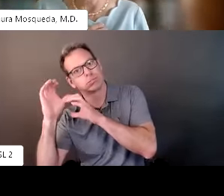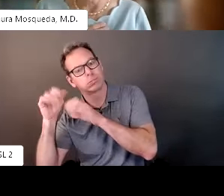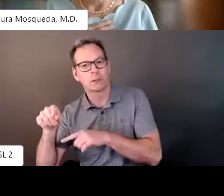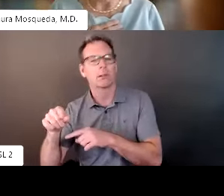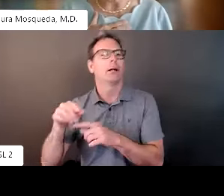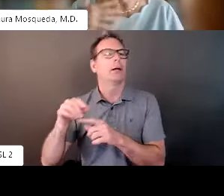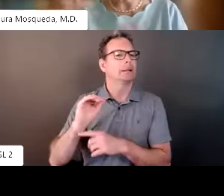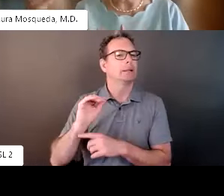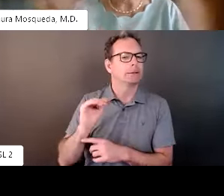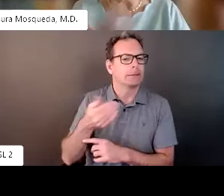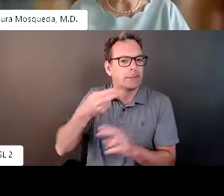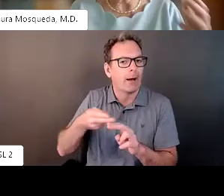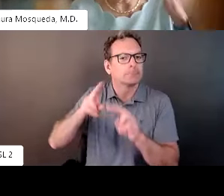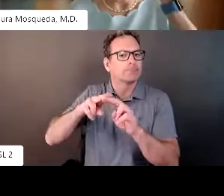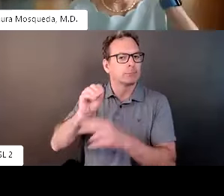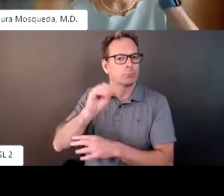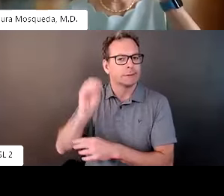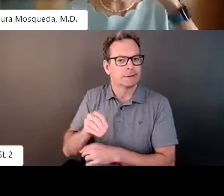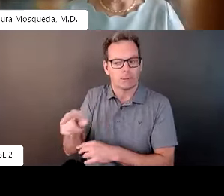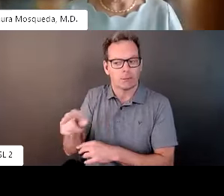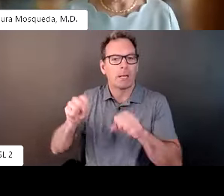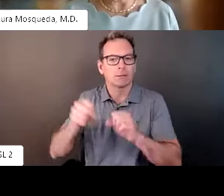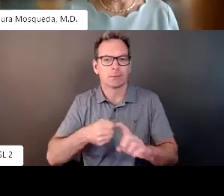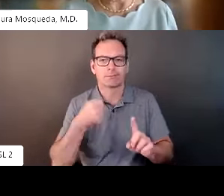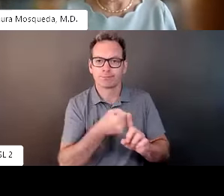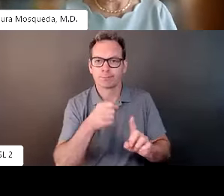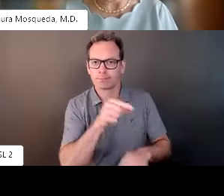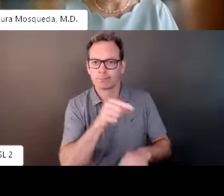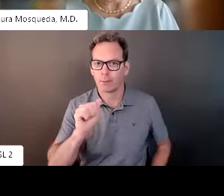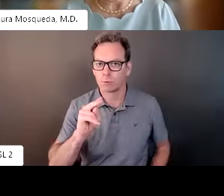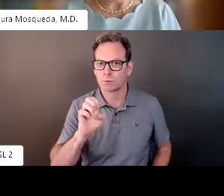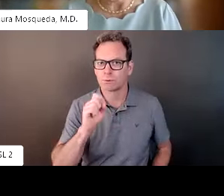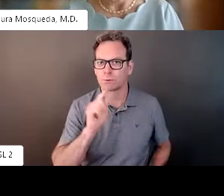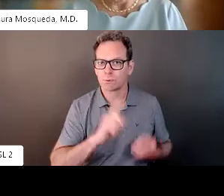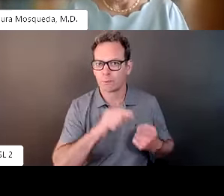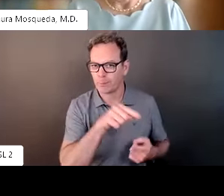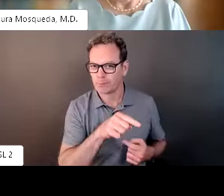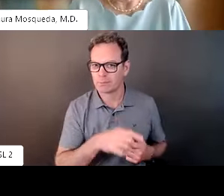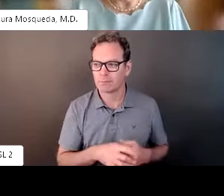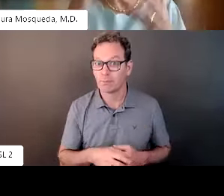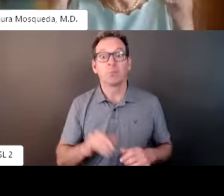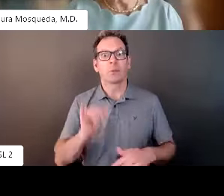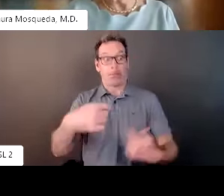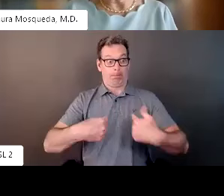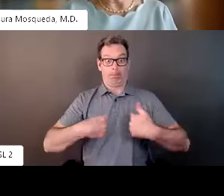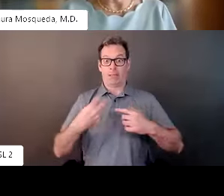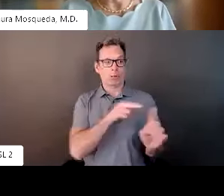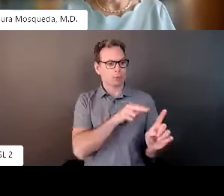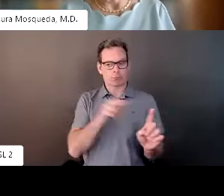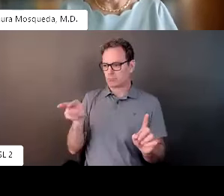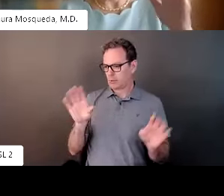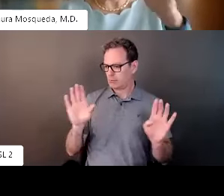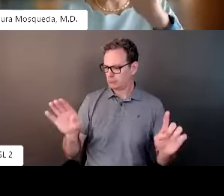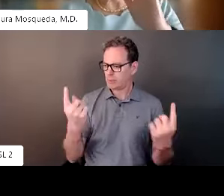dementia, or when I'm called out on a possible abuse kind of a situation, because we want to ask these